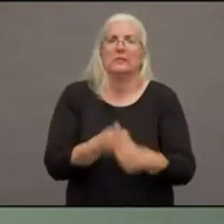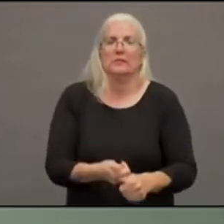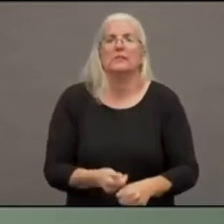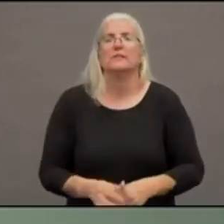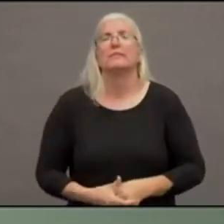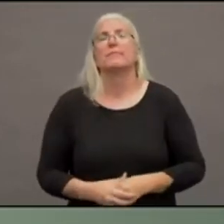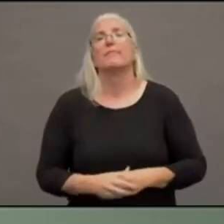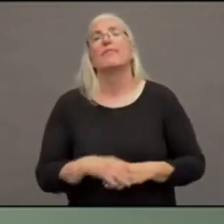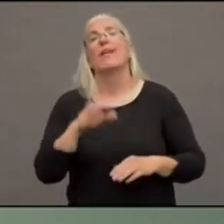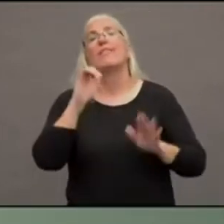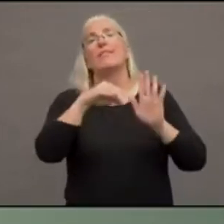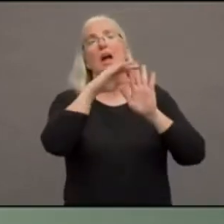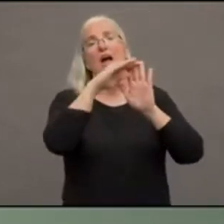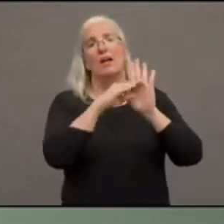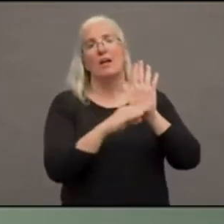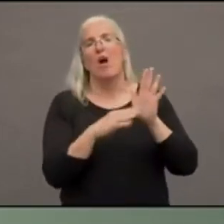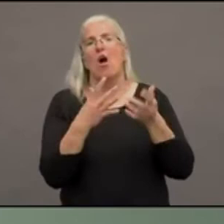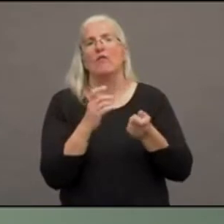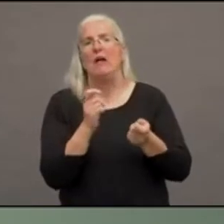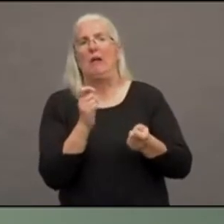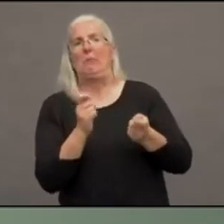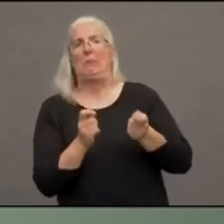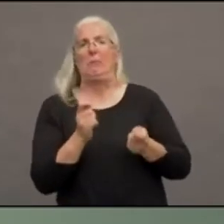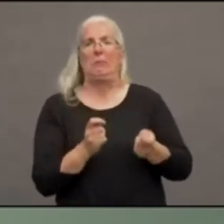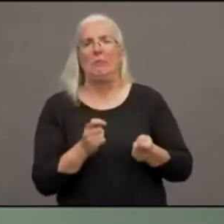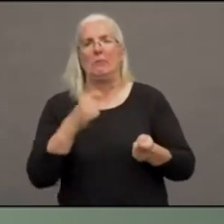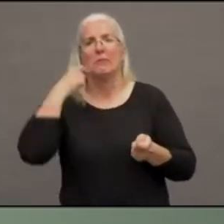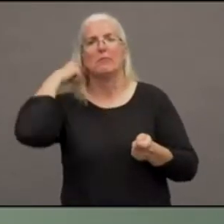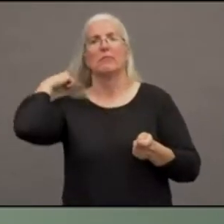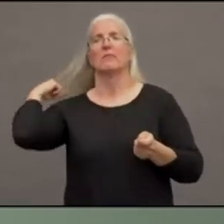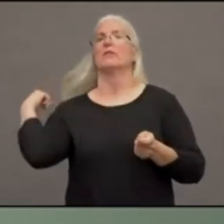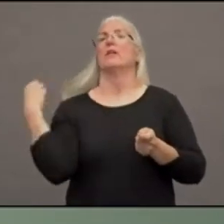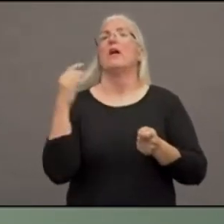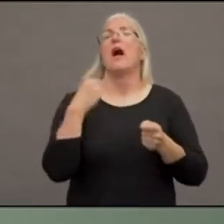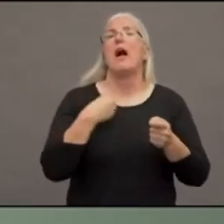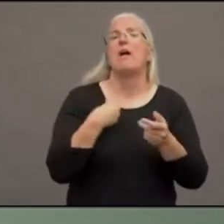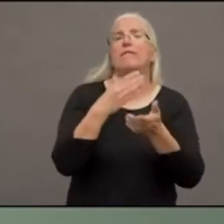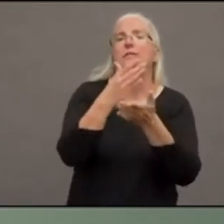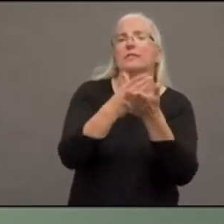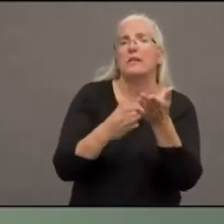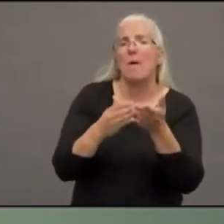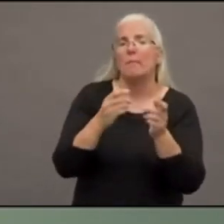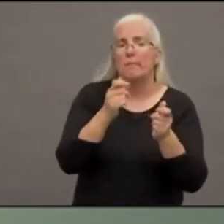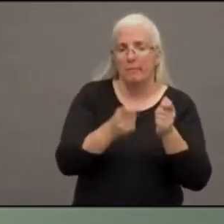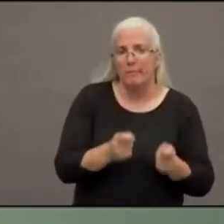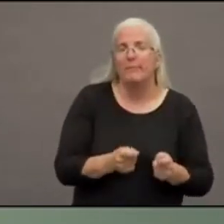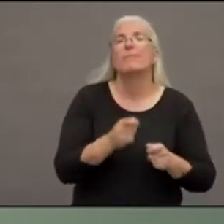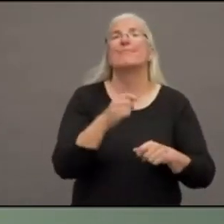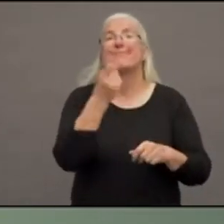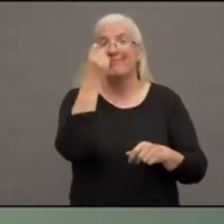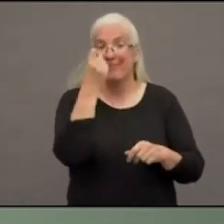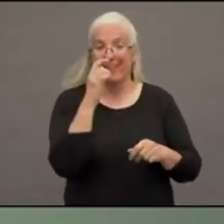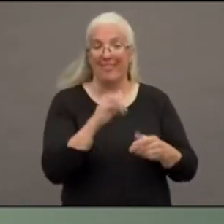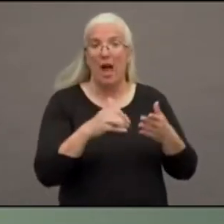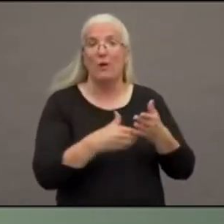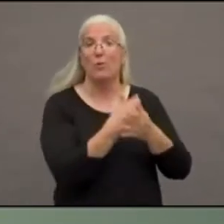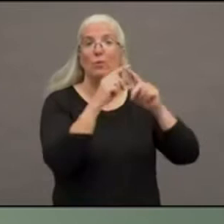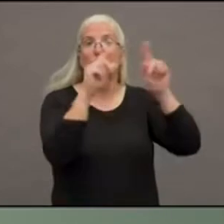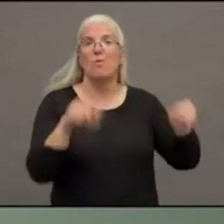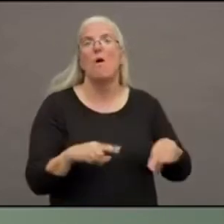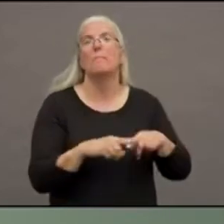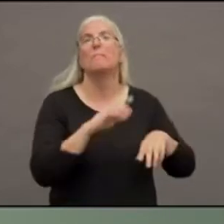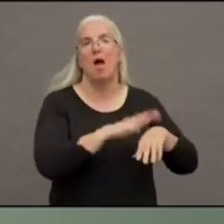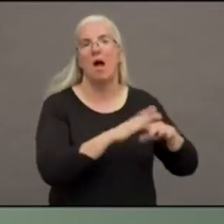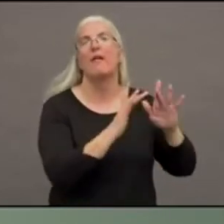They have to be submitted under penalty of perjury. There's an online form, and businesses need to do so by Monday. You can do so